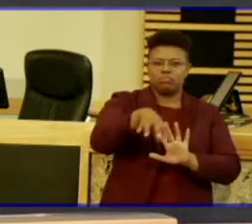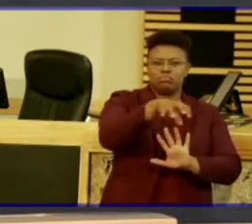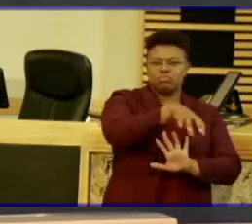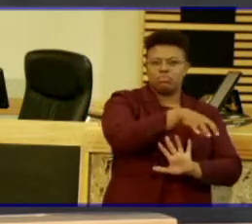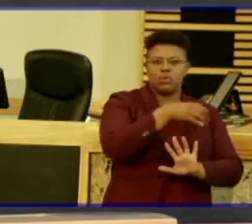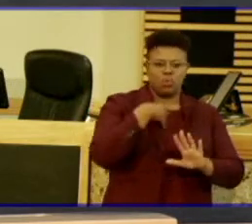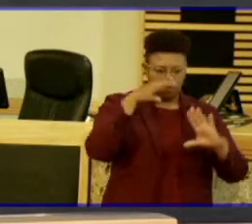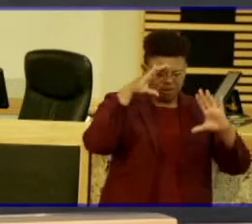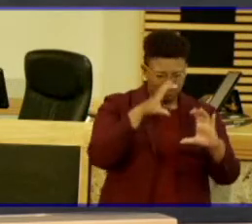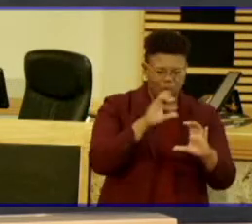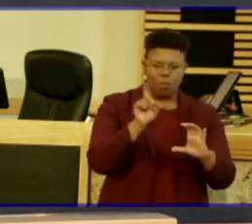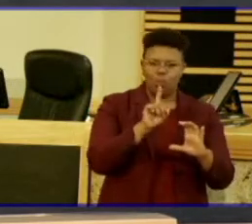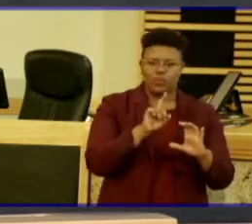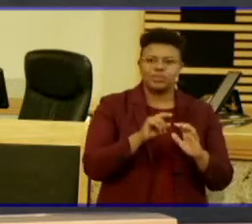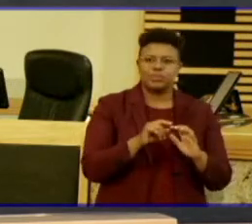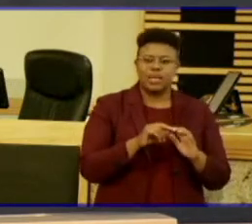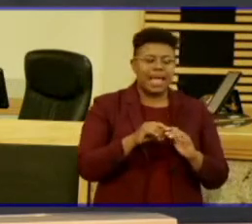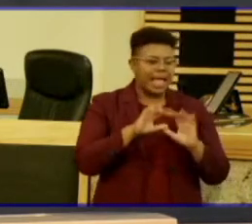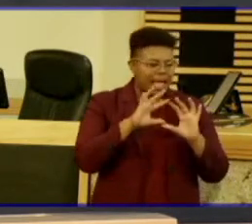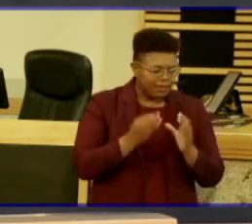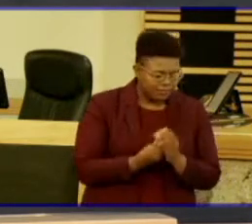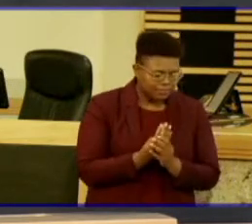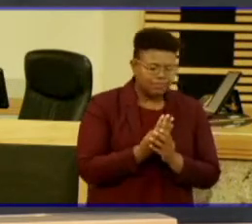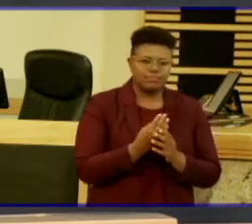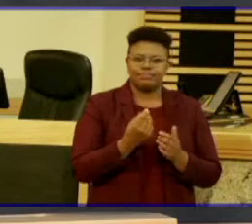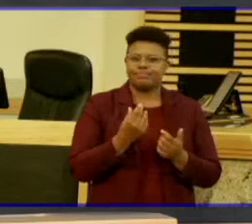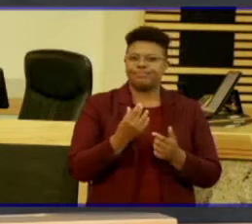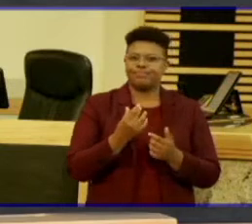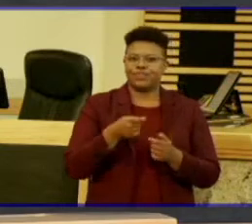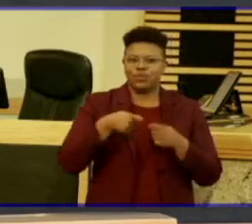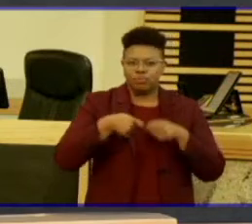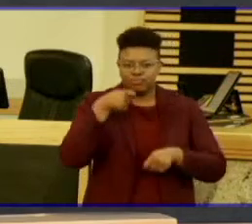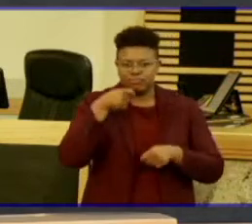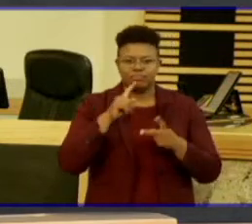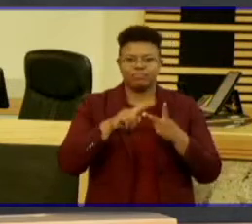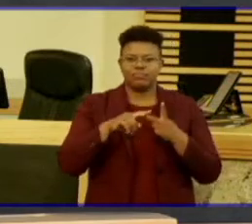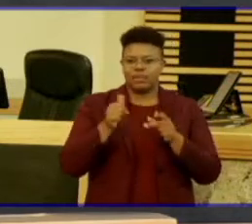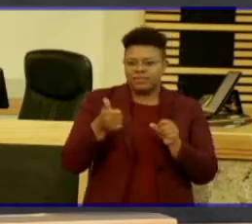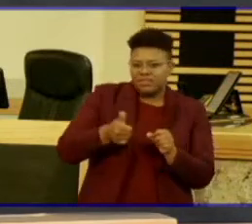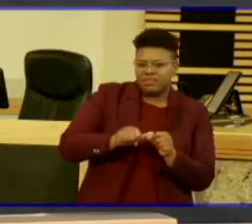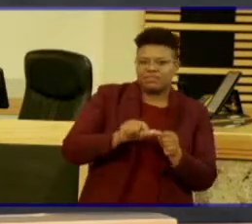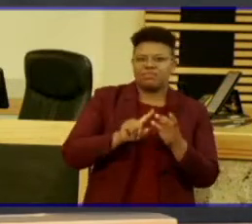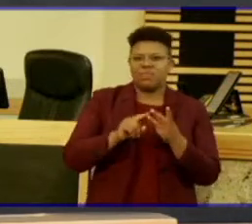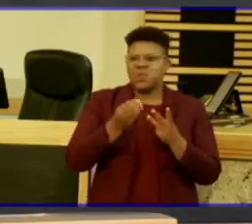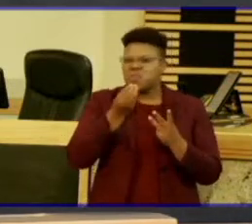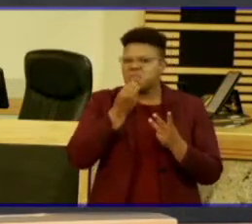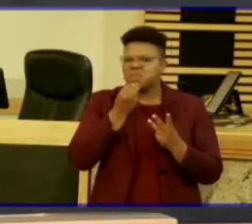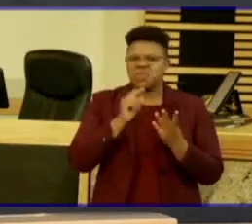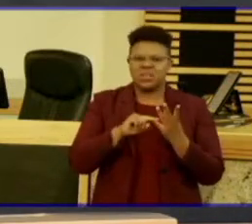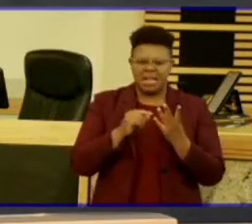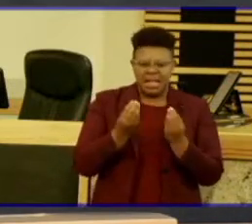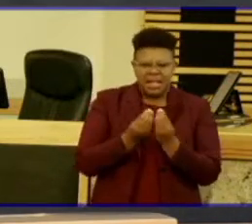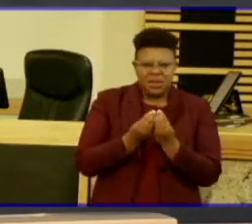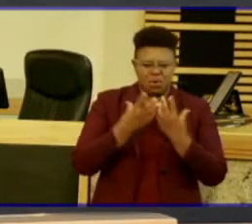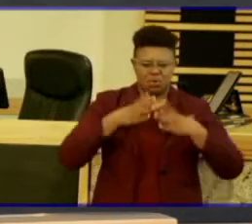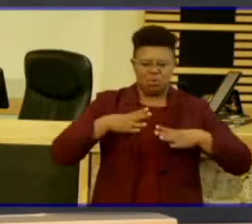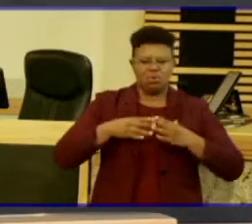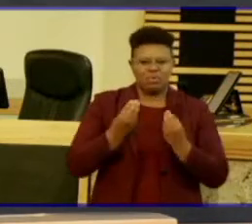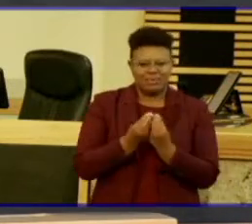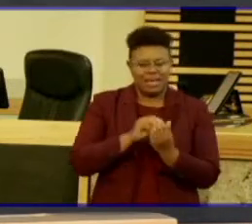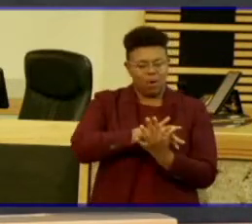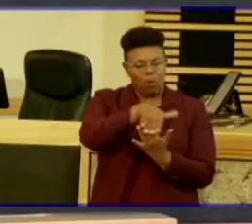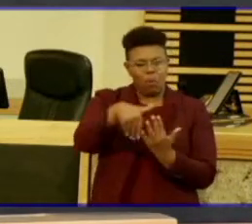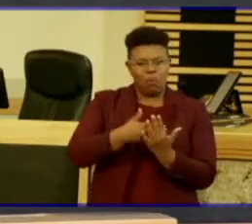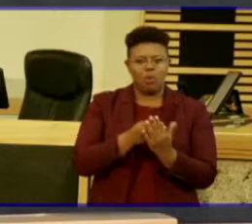creating a value chain for medicine, fiber, fuel, and food. With respect to irrigation